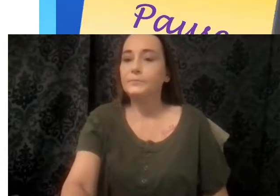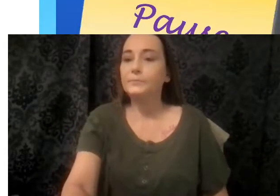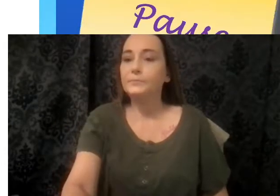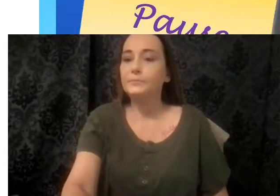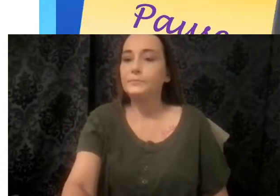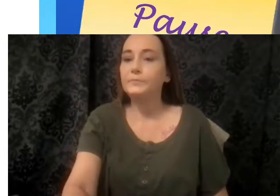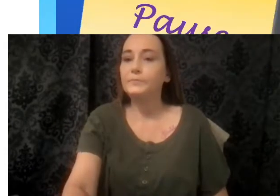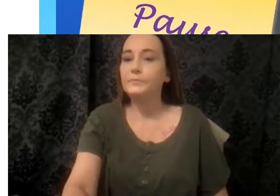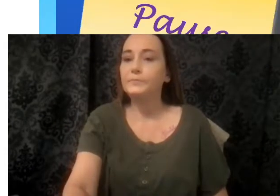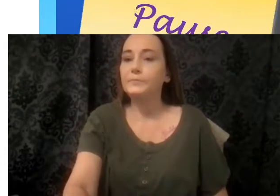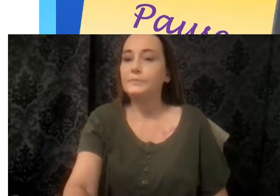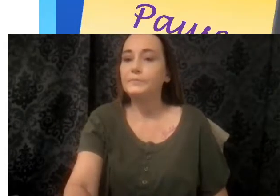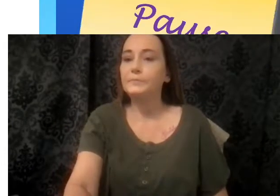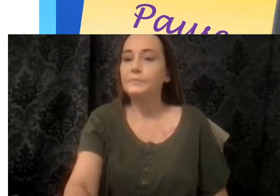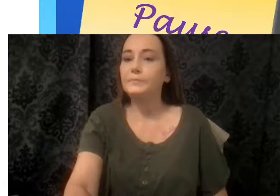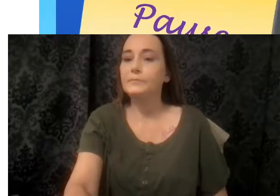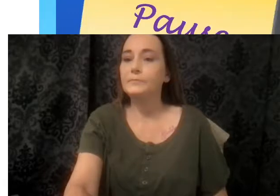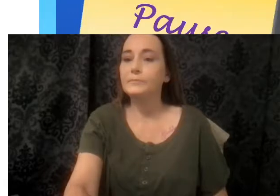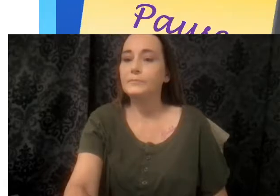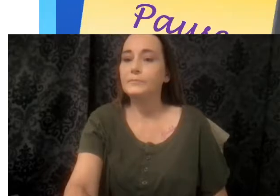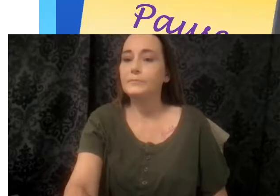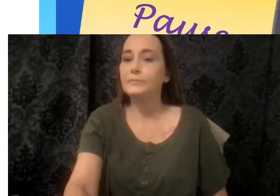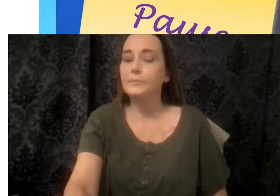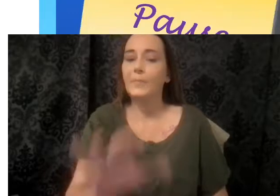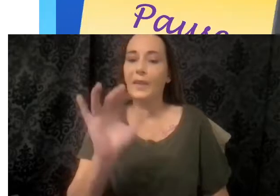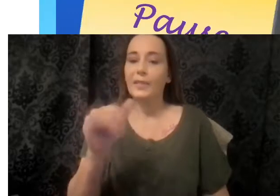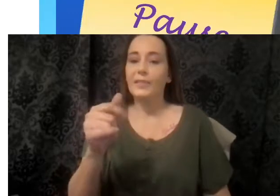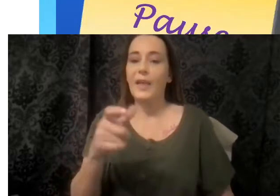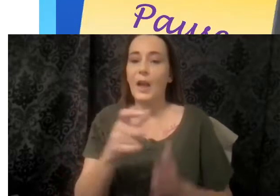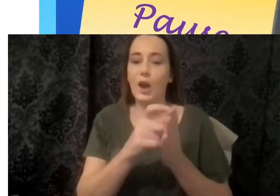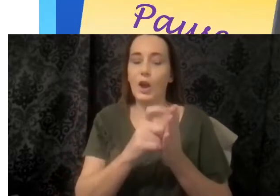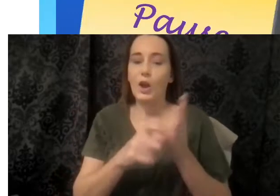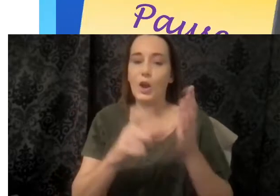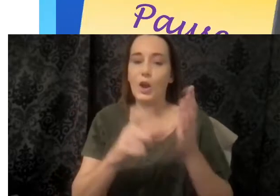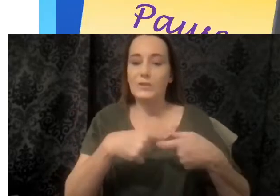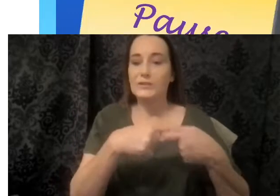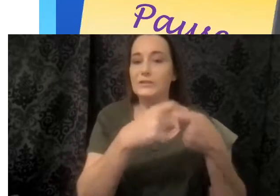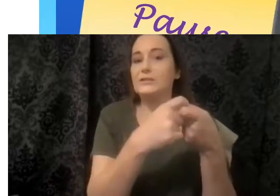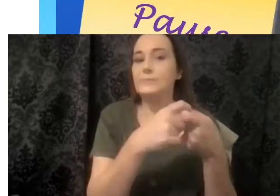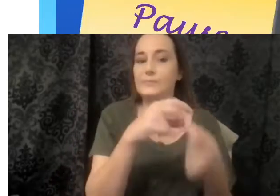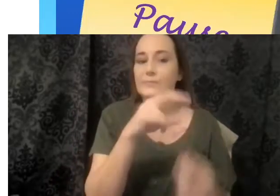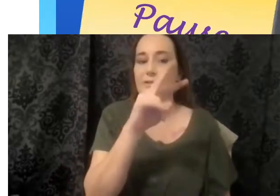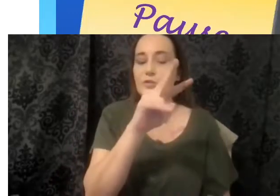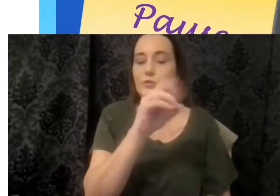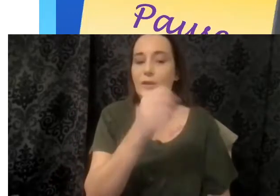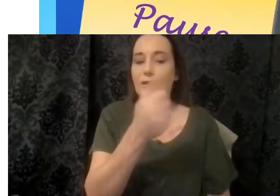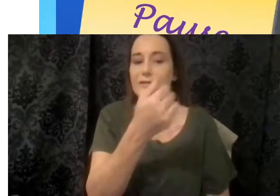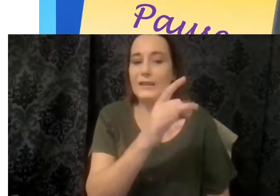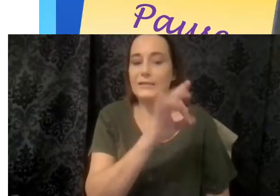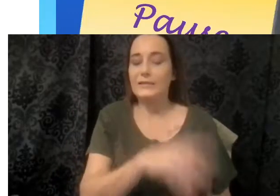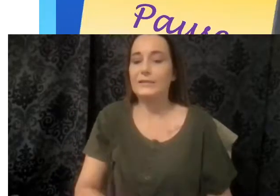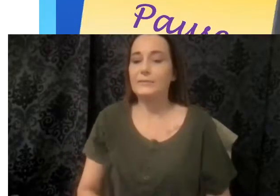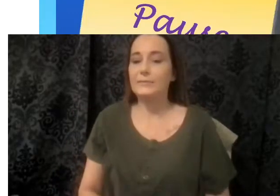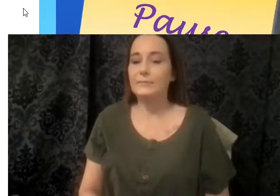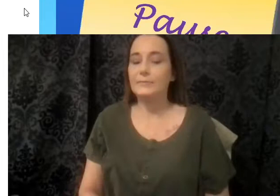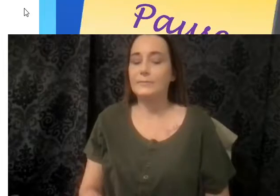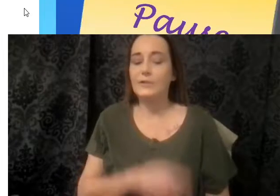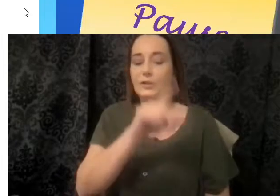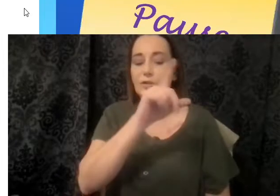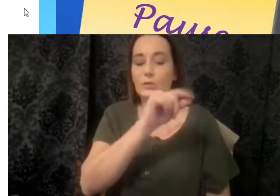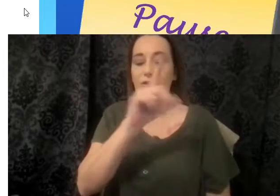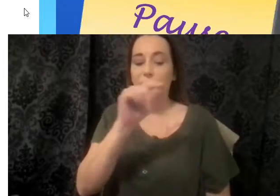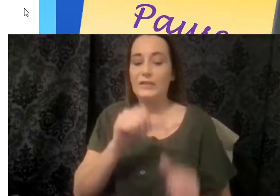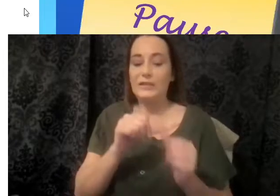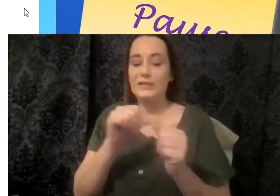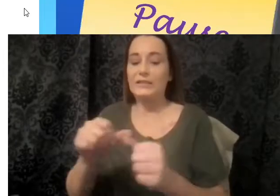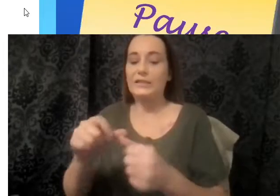that article was suspended temporarily at 2018. 2020 continued the suspension until 2022. And the whole